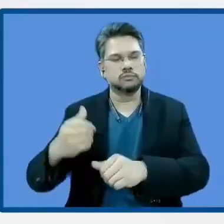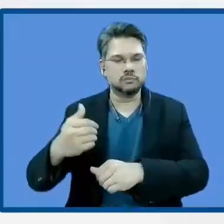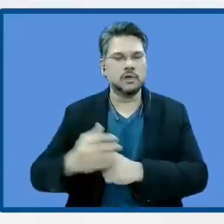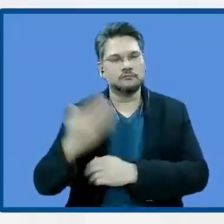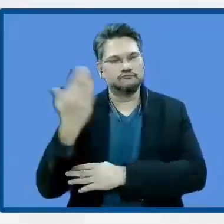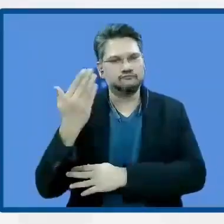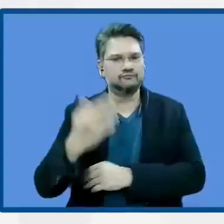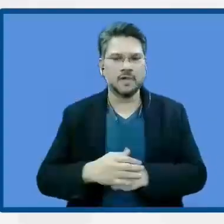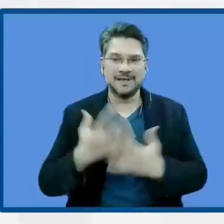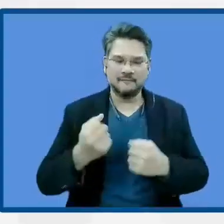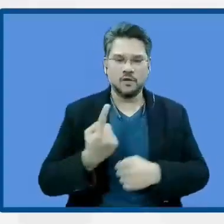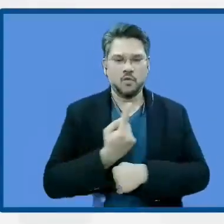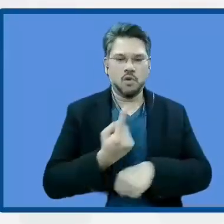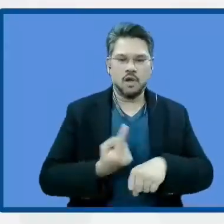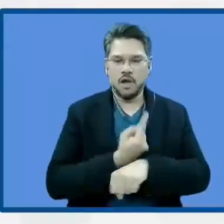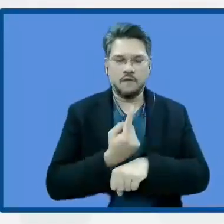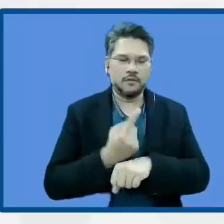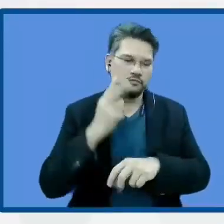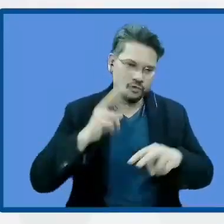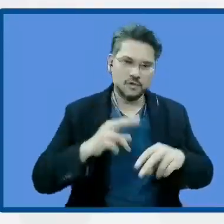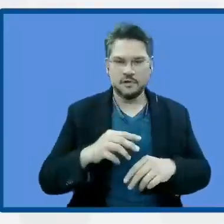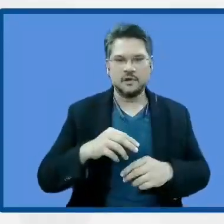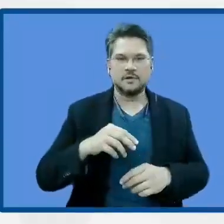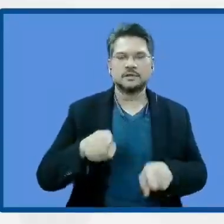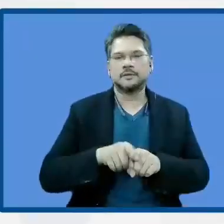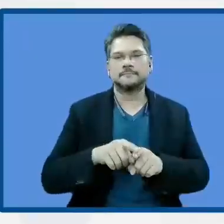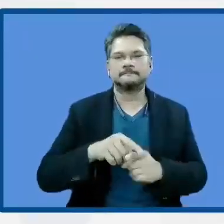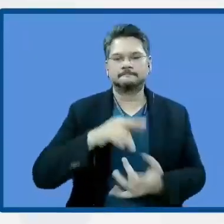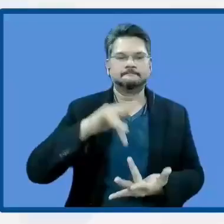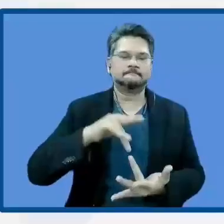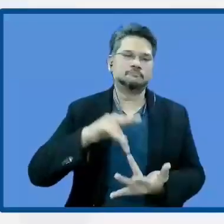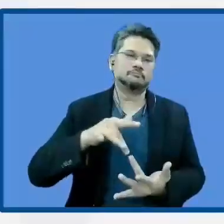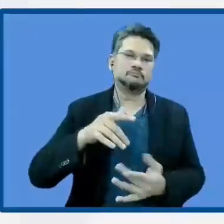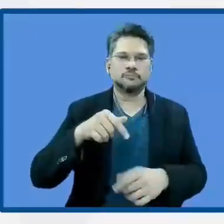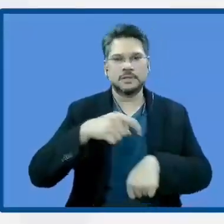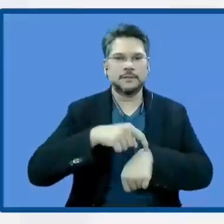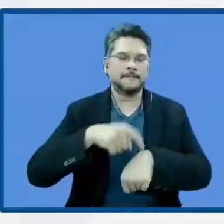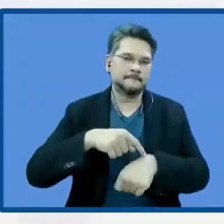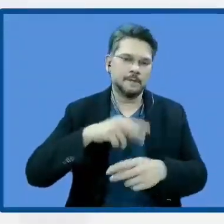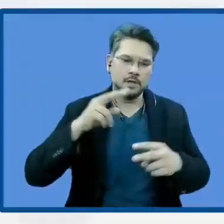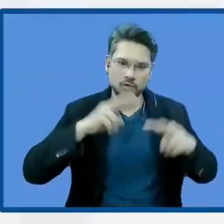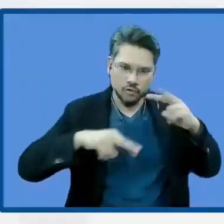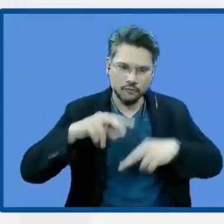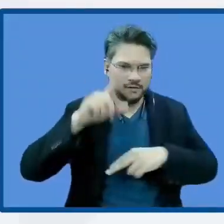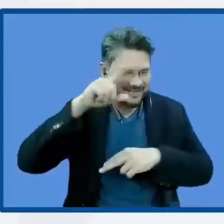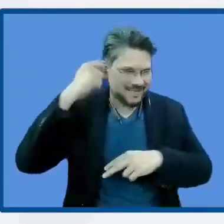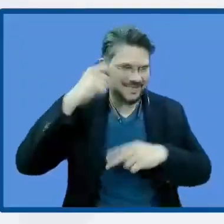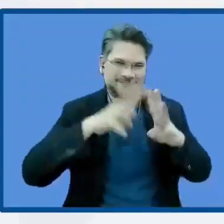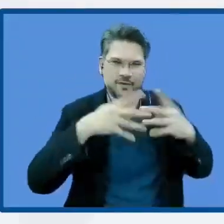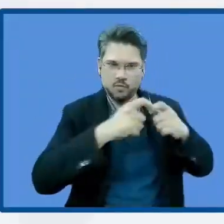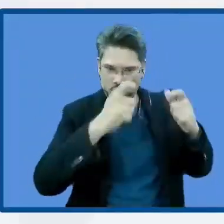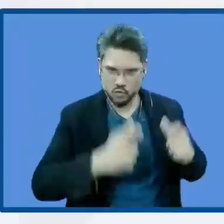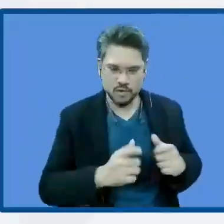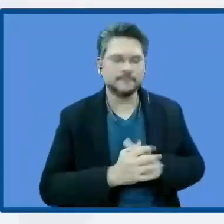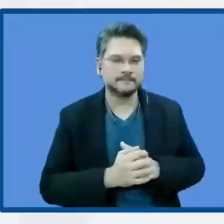the midterm review of the implementation of the CENTIME framework. For those of you who will be with